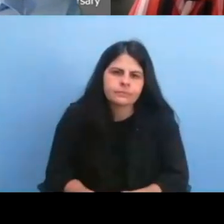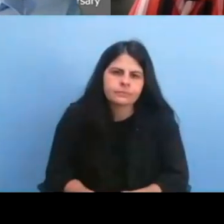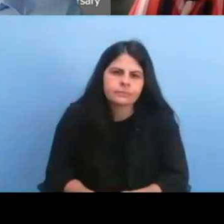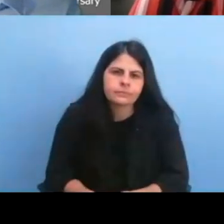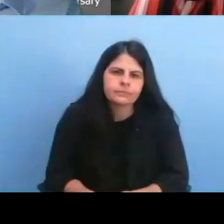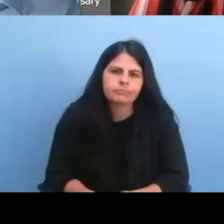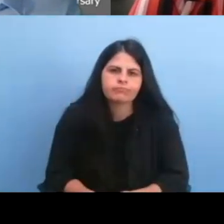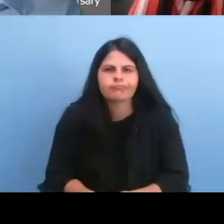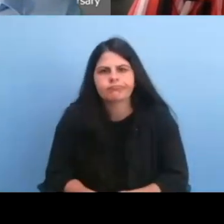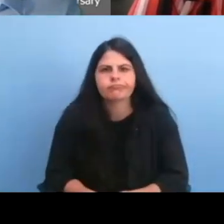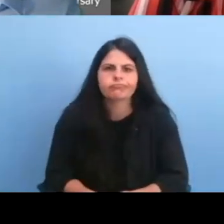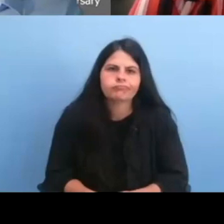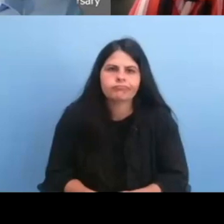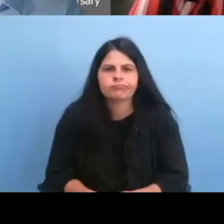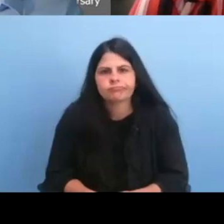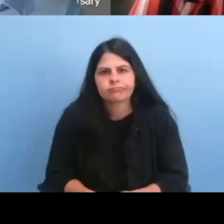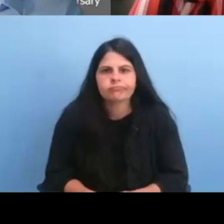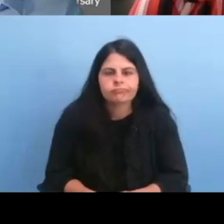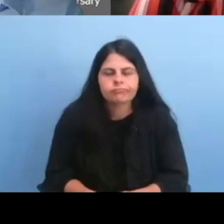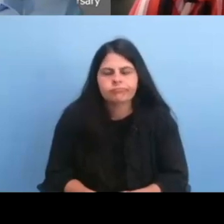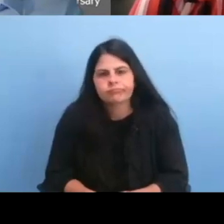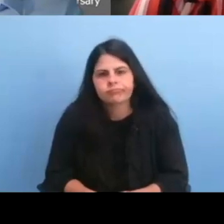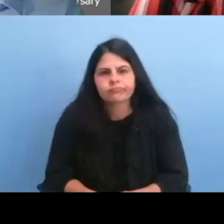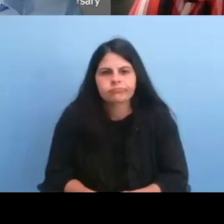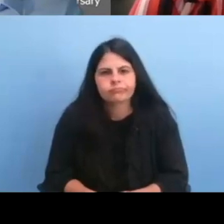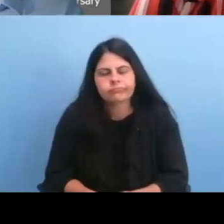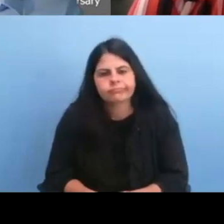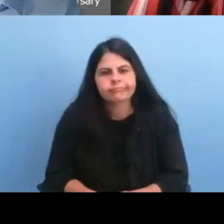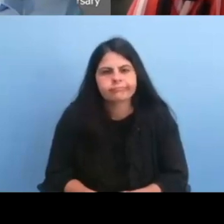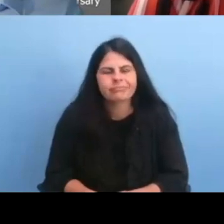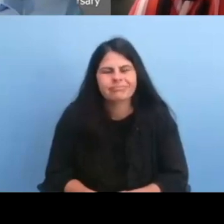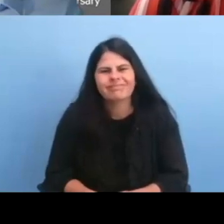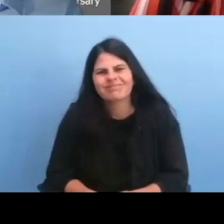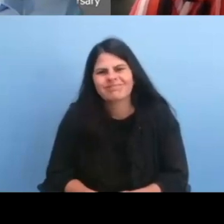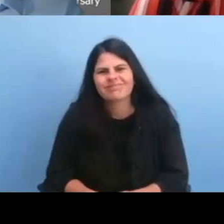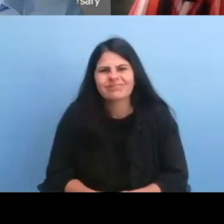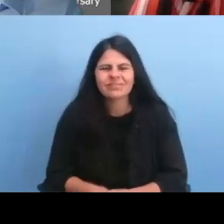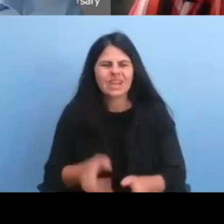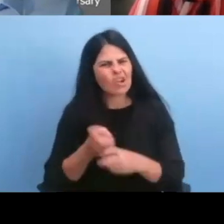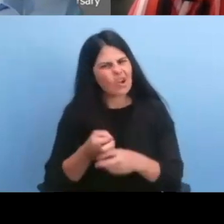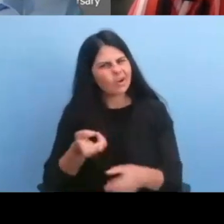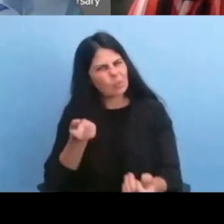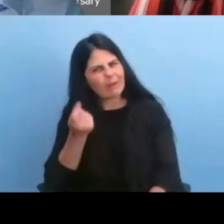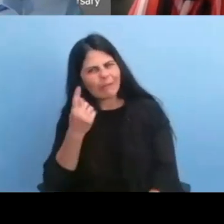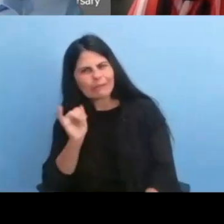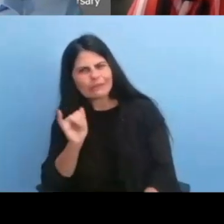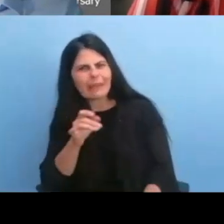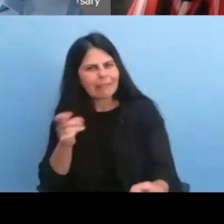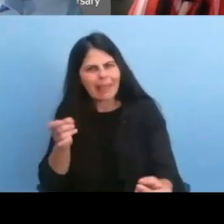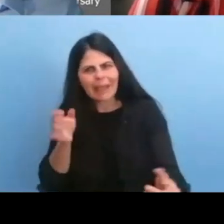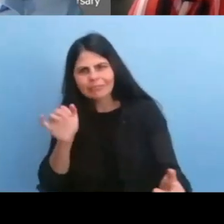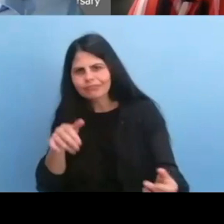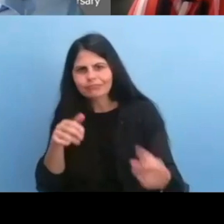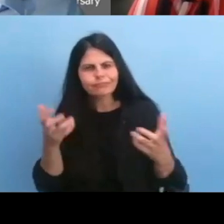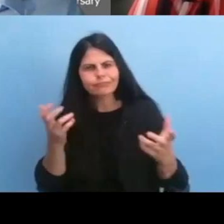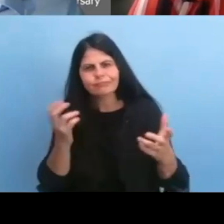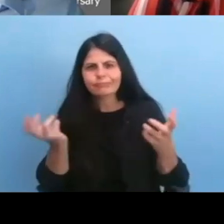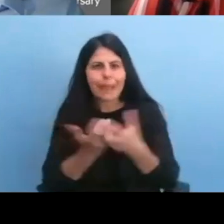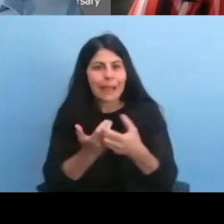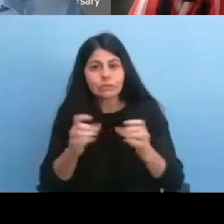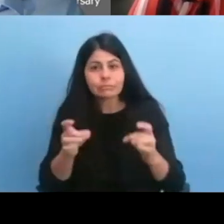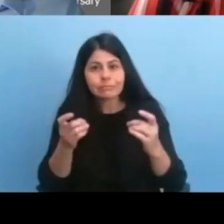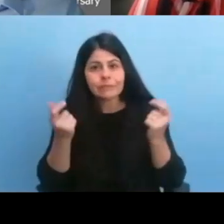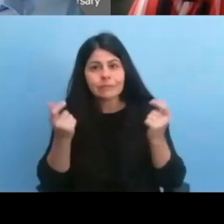think it's hard to see people like not make that jump immediately, but there's so many